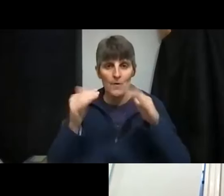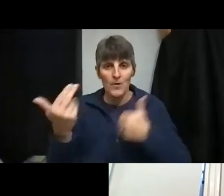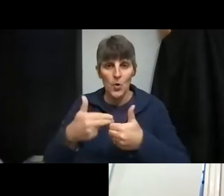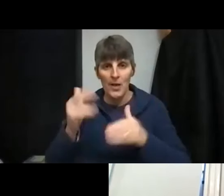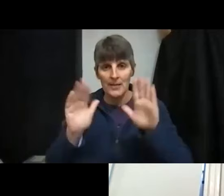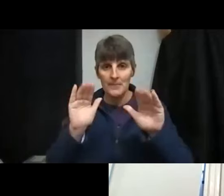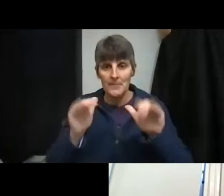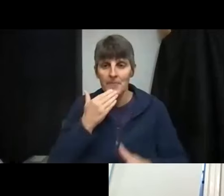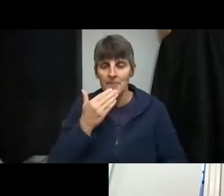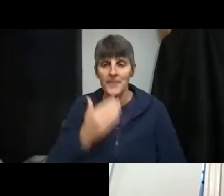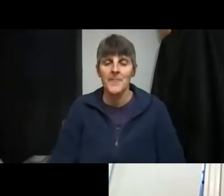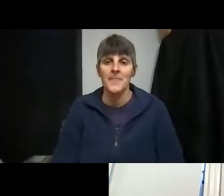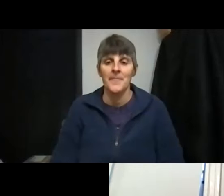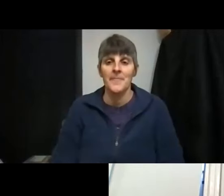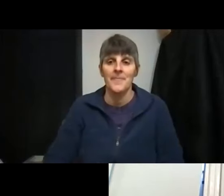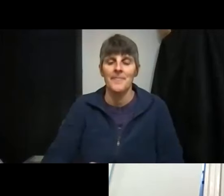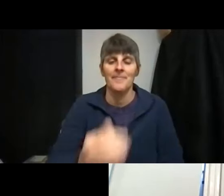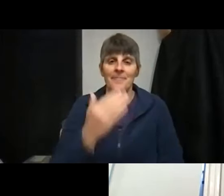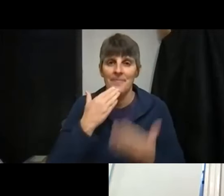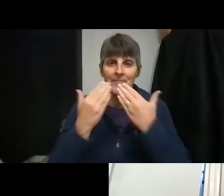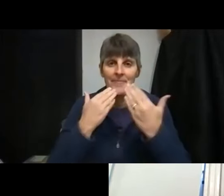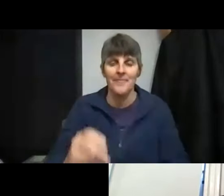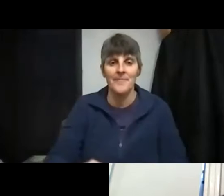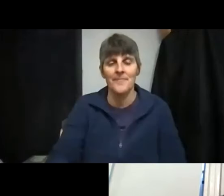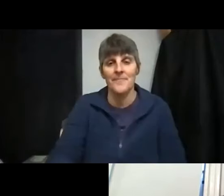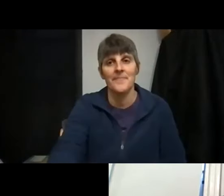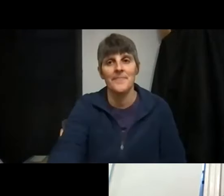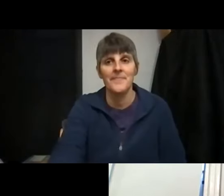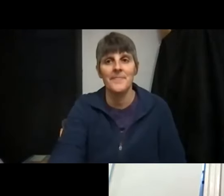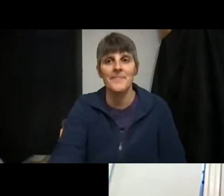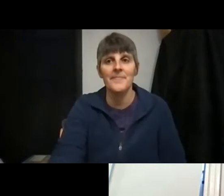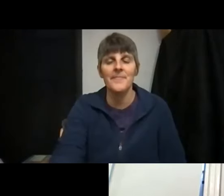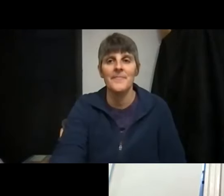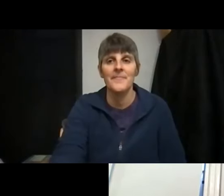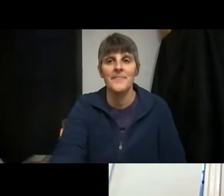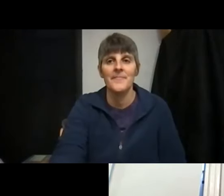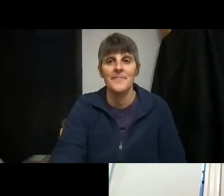joining. Thank you. Thank you. Good night.